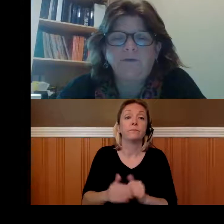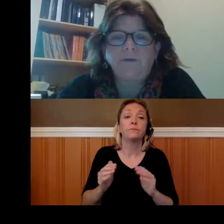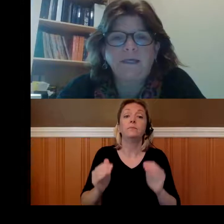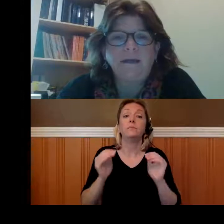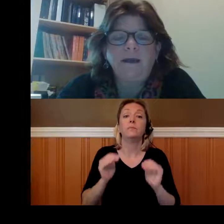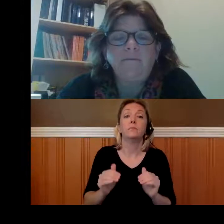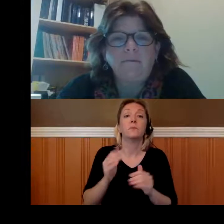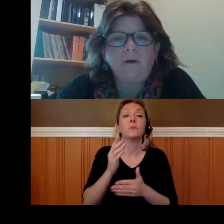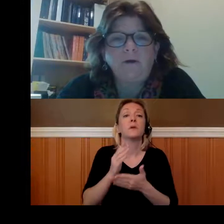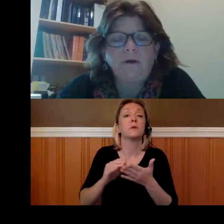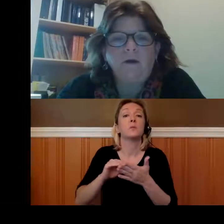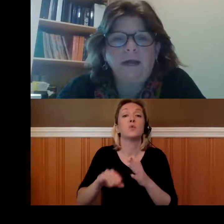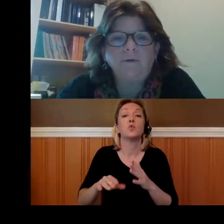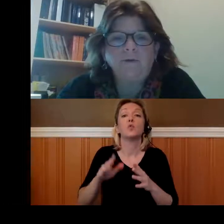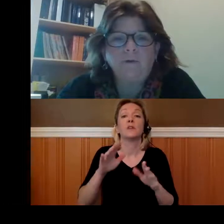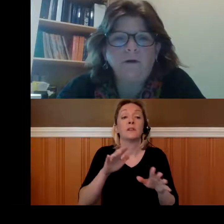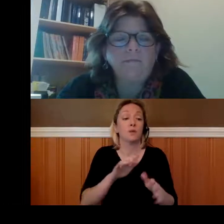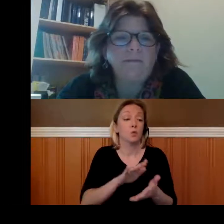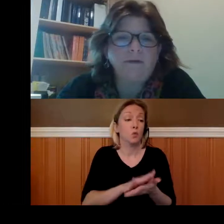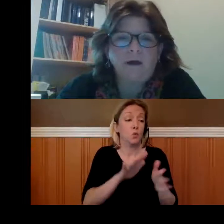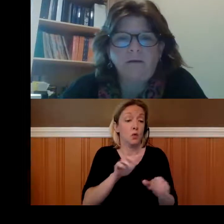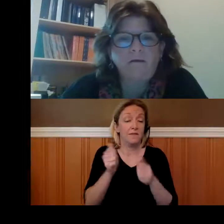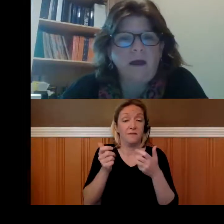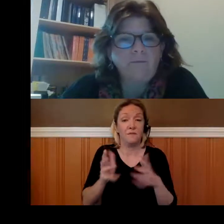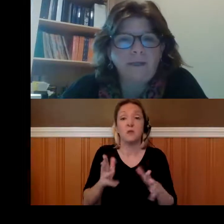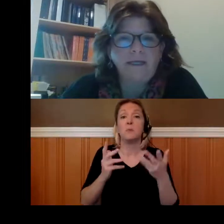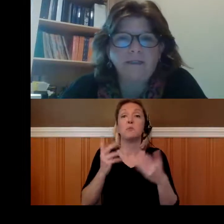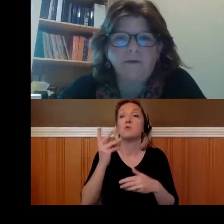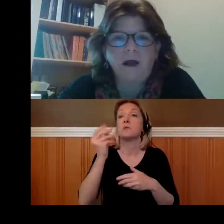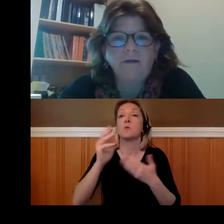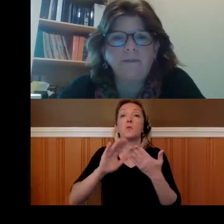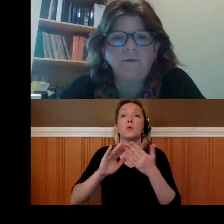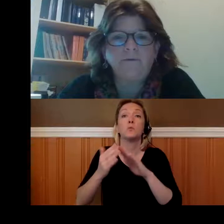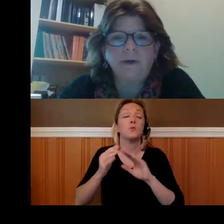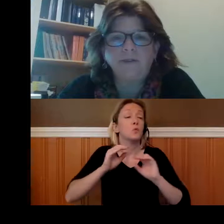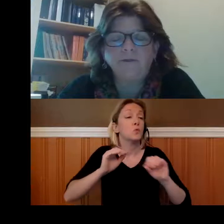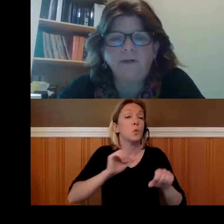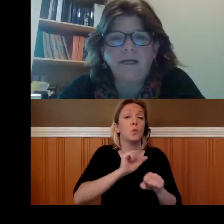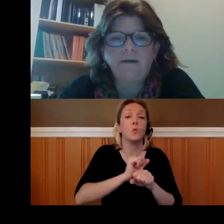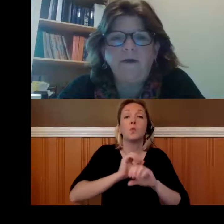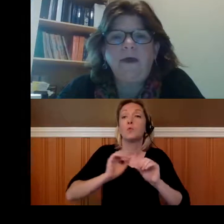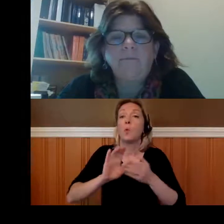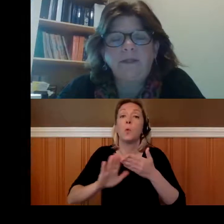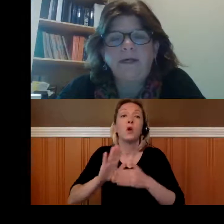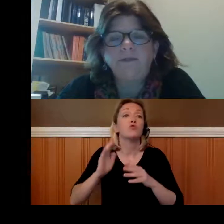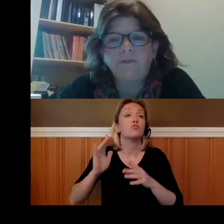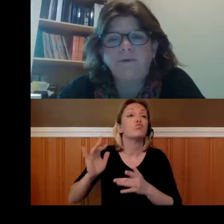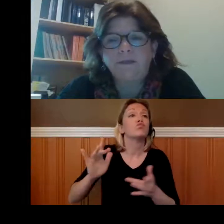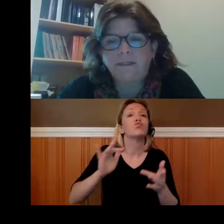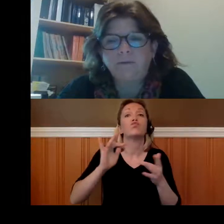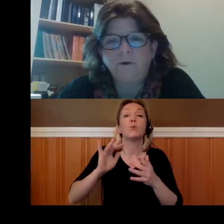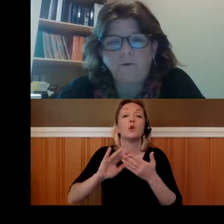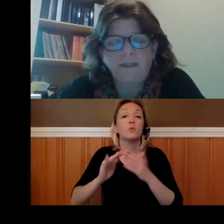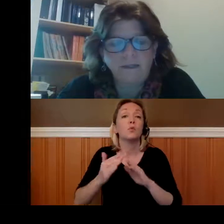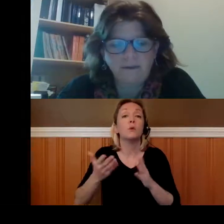that maybe aren't able to work. Maybe they're not planning to go to college or a vocational training, but they can do some volunteer work